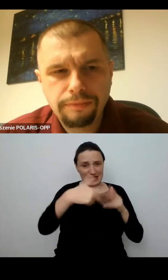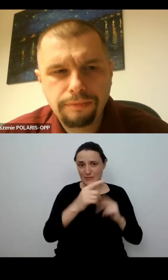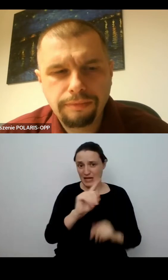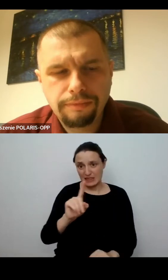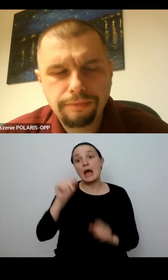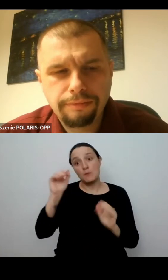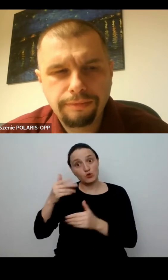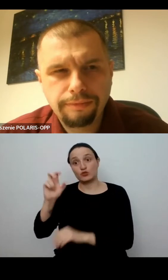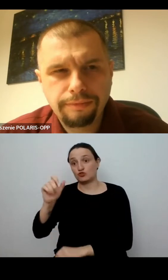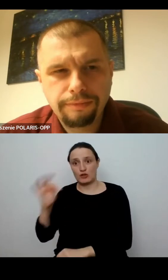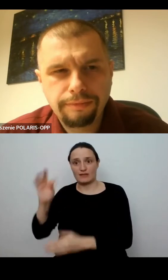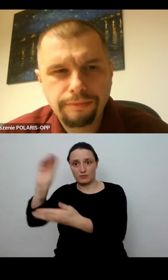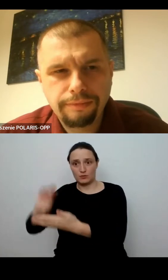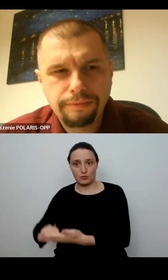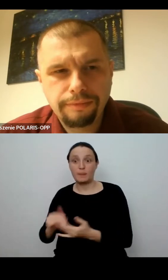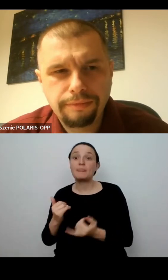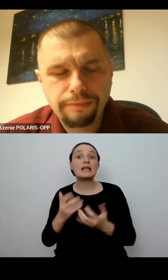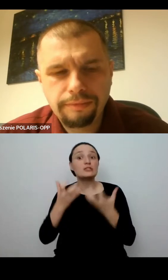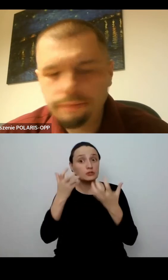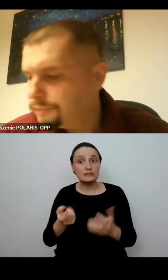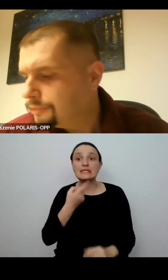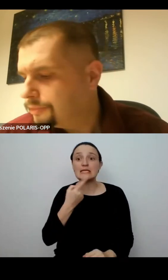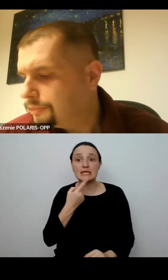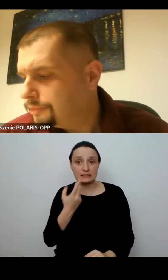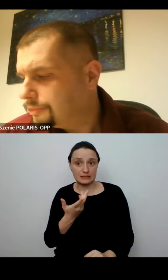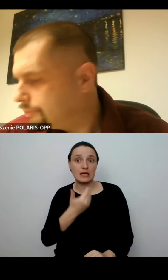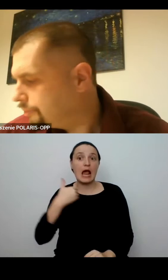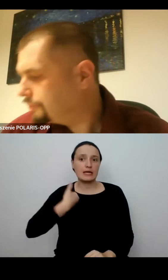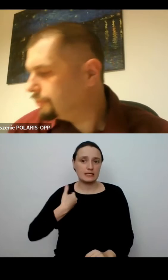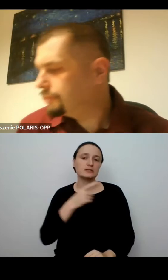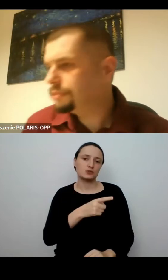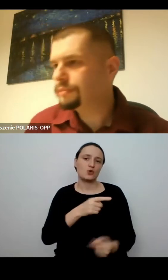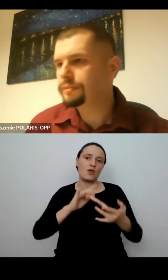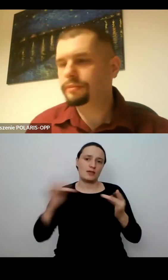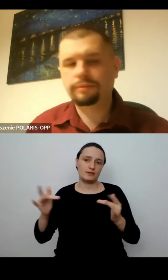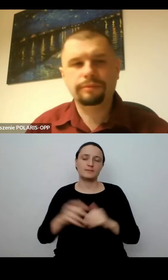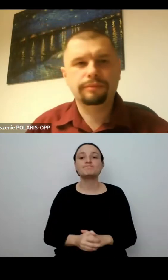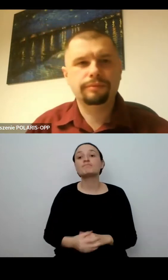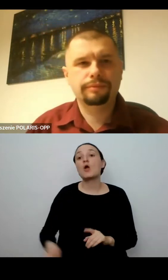chat. There is also a Polish sign language interpreter available on the Zoom.